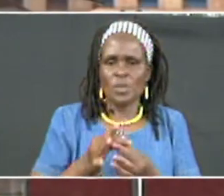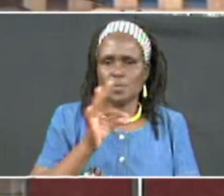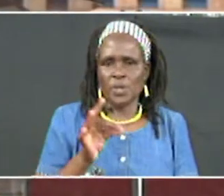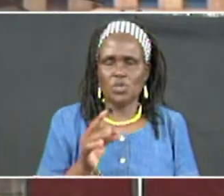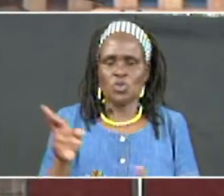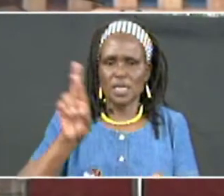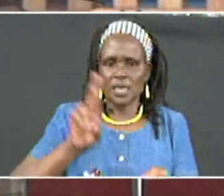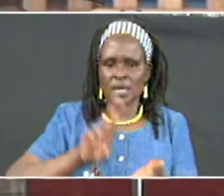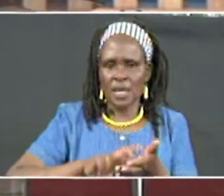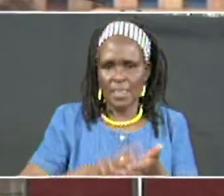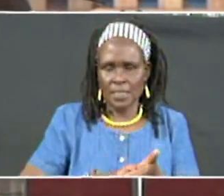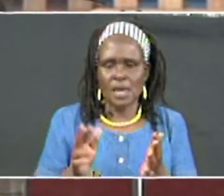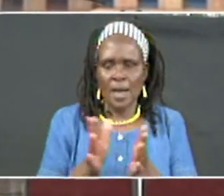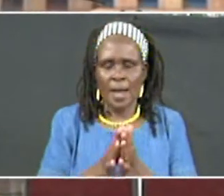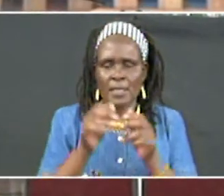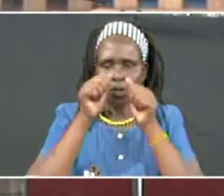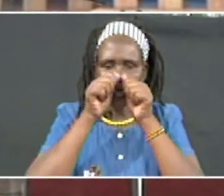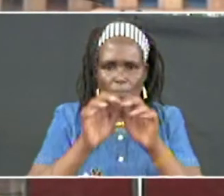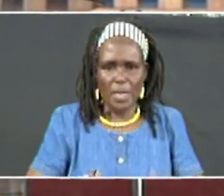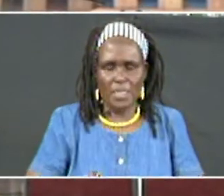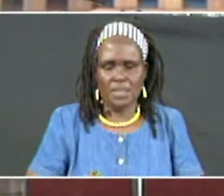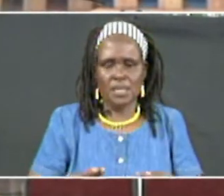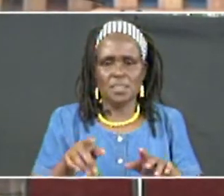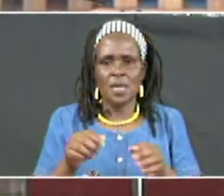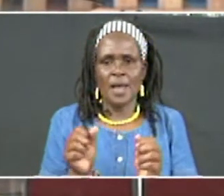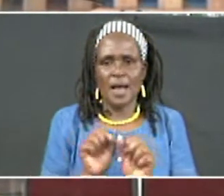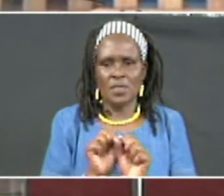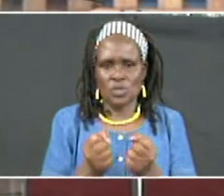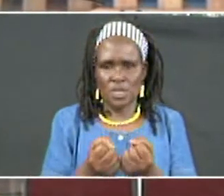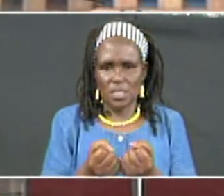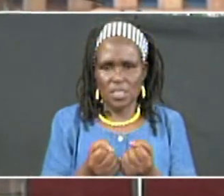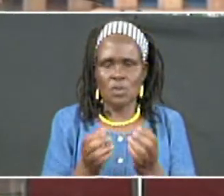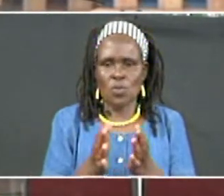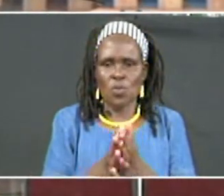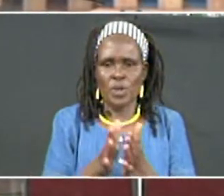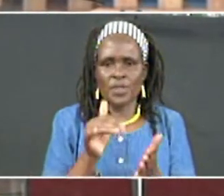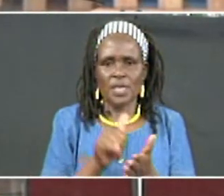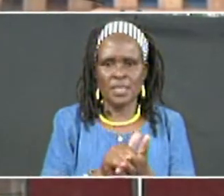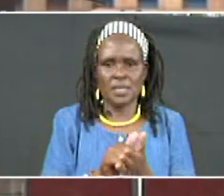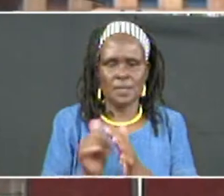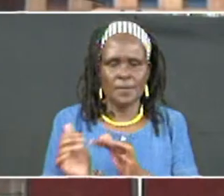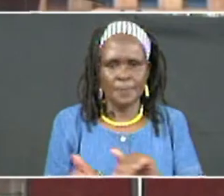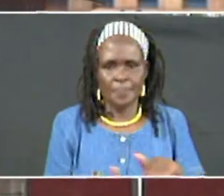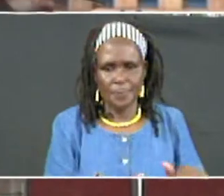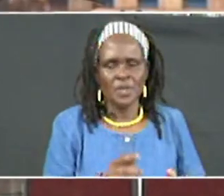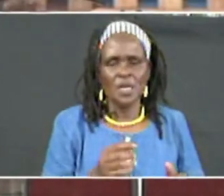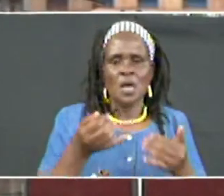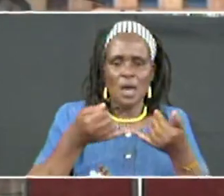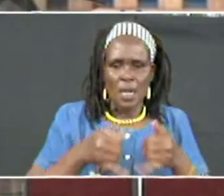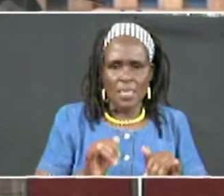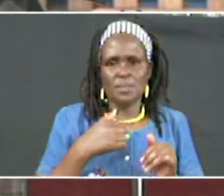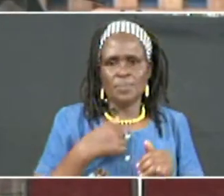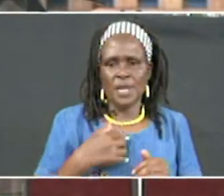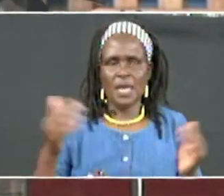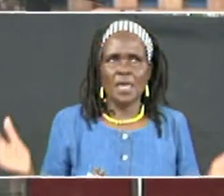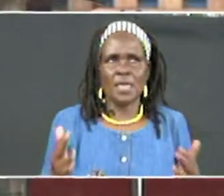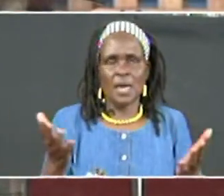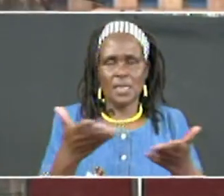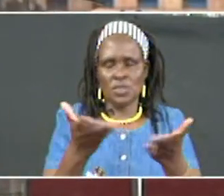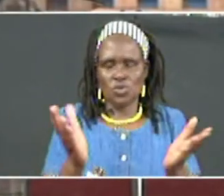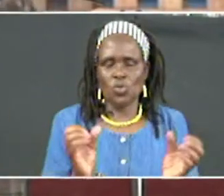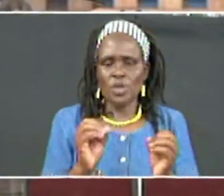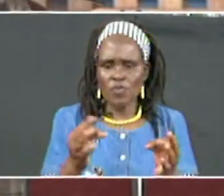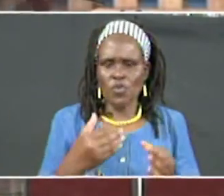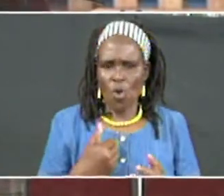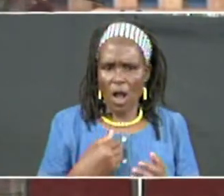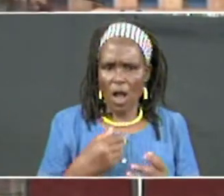realities and blessings associated with it. So let me encourage you, if you're here, you have not begun yet,